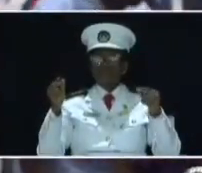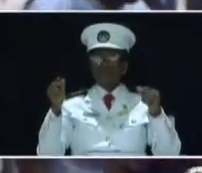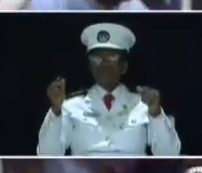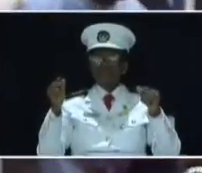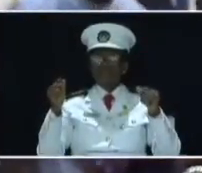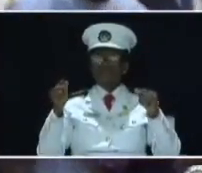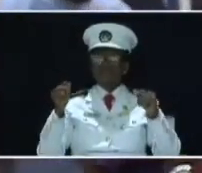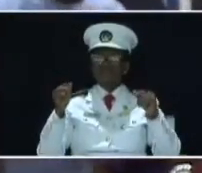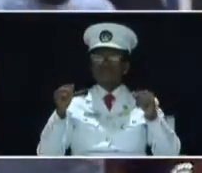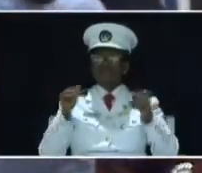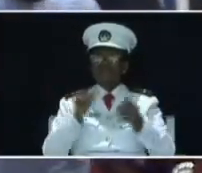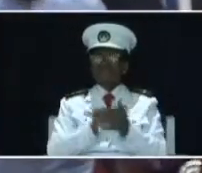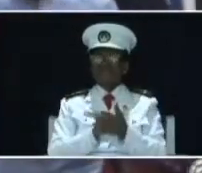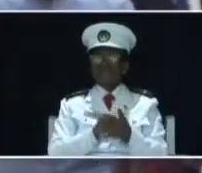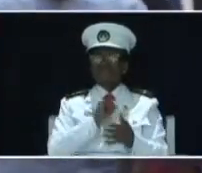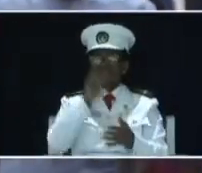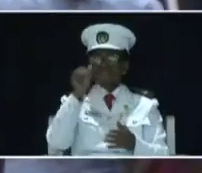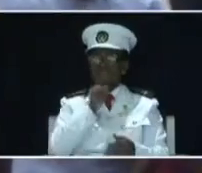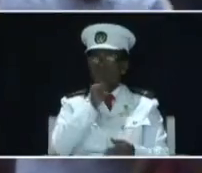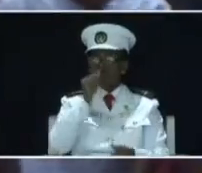That's not bad.